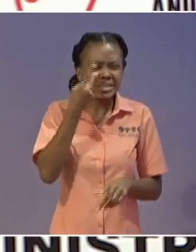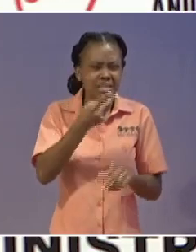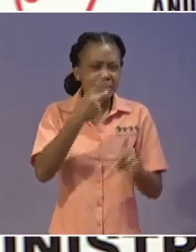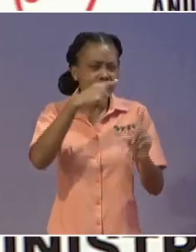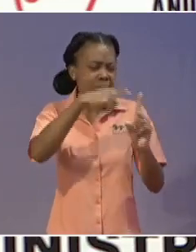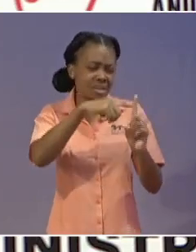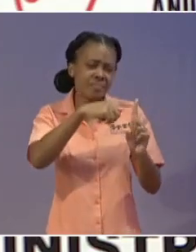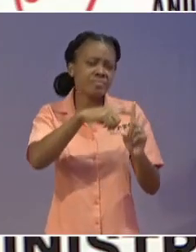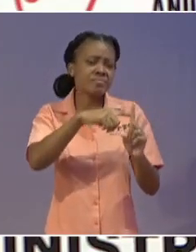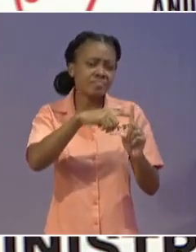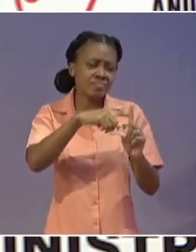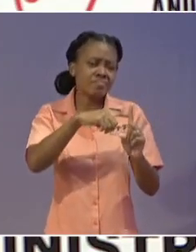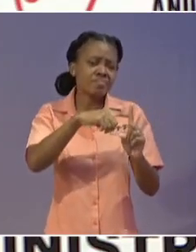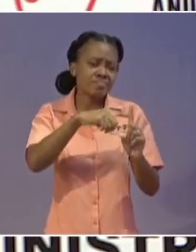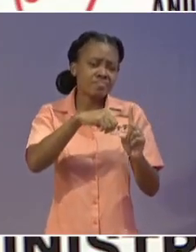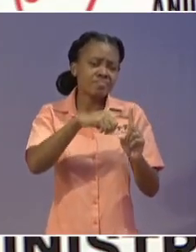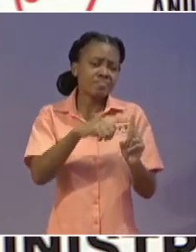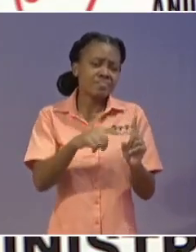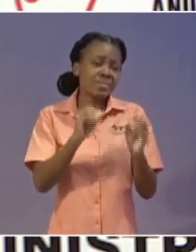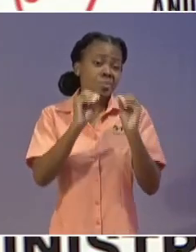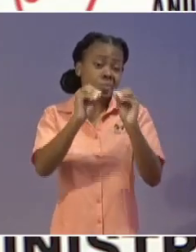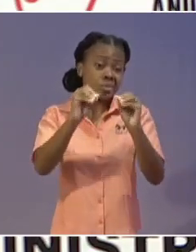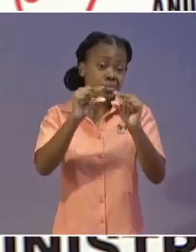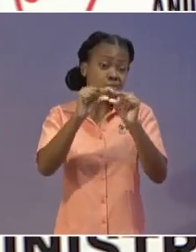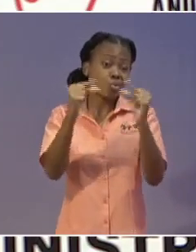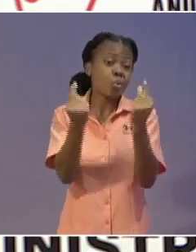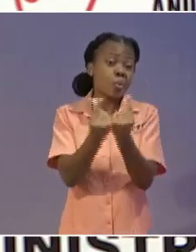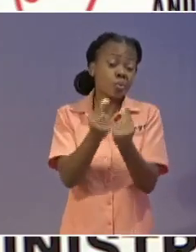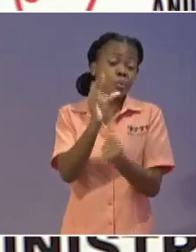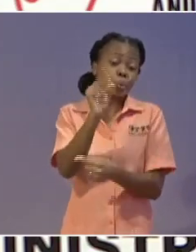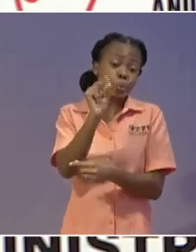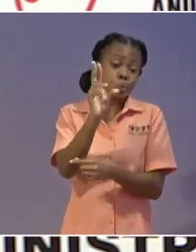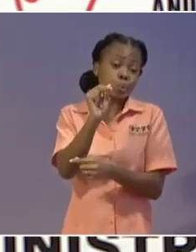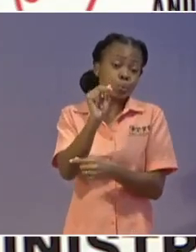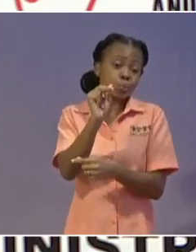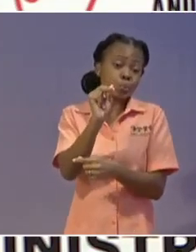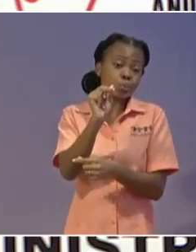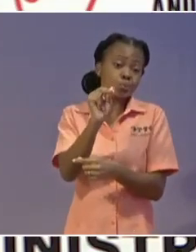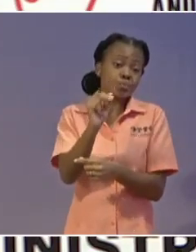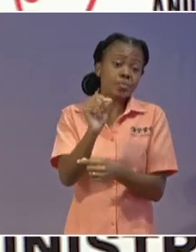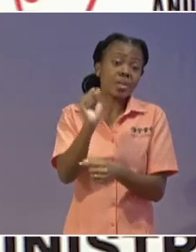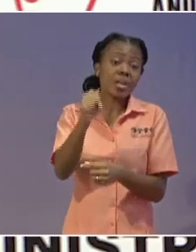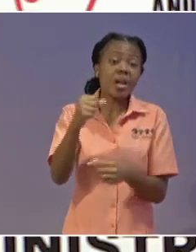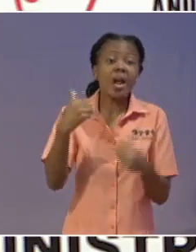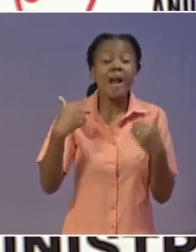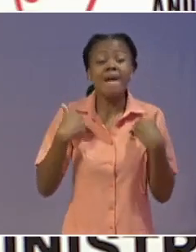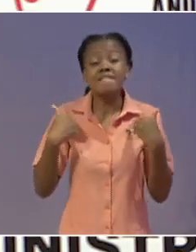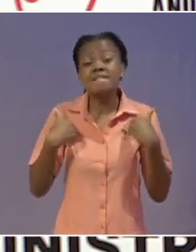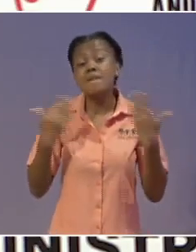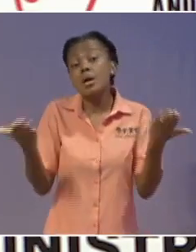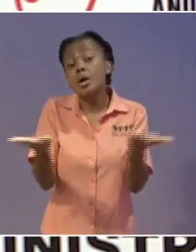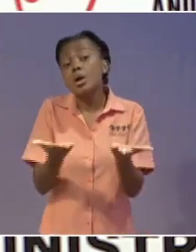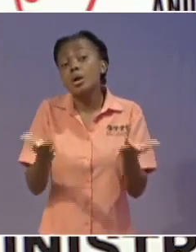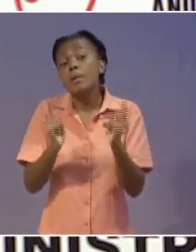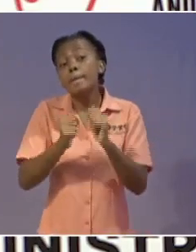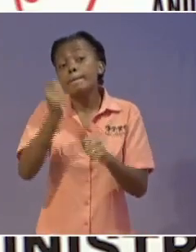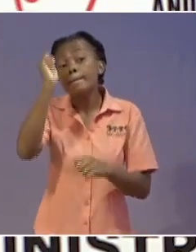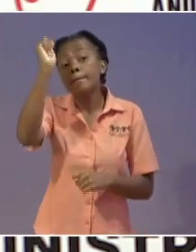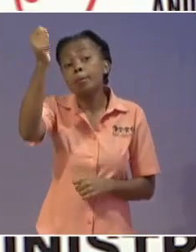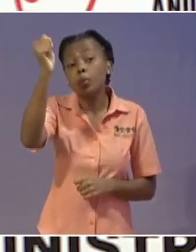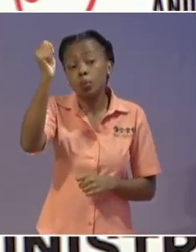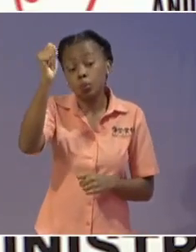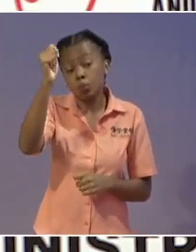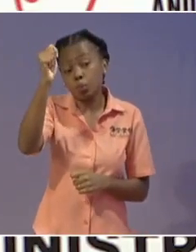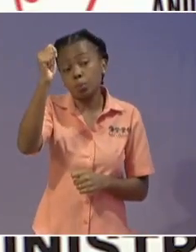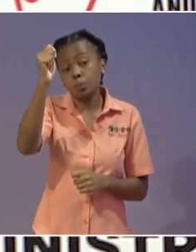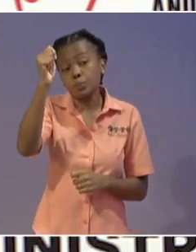it's very hard to tell at this point. We certainly had local cases. We had 4 out of the 17 that have been confirmed as local. The others